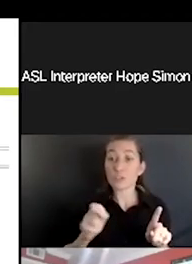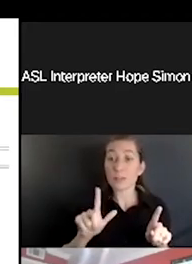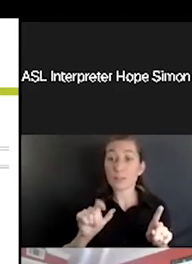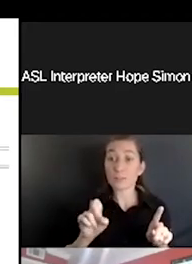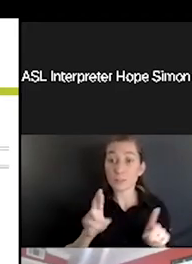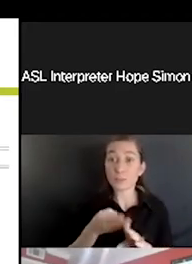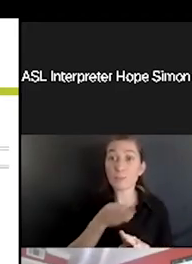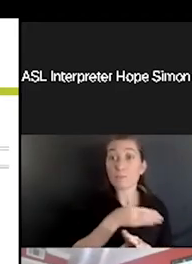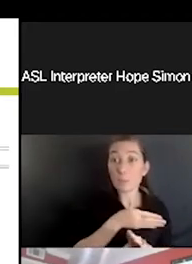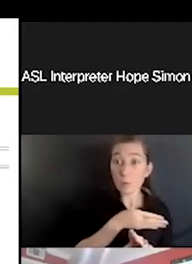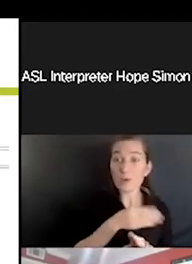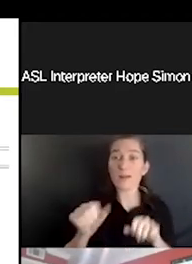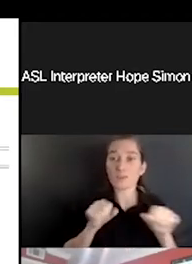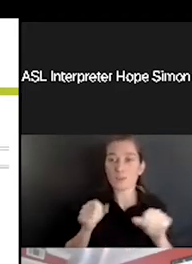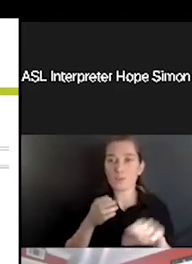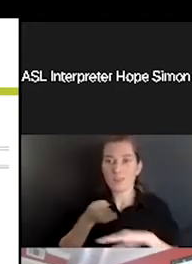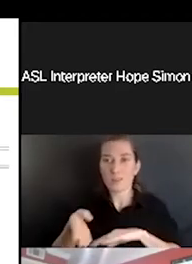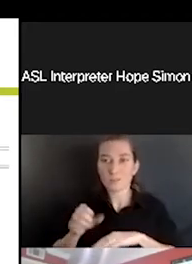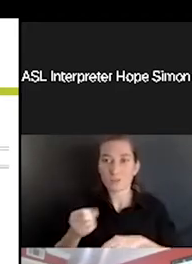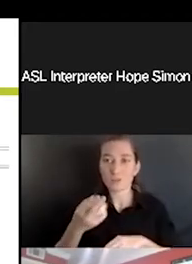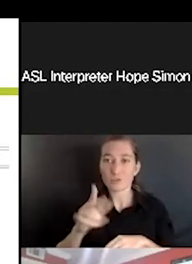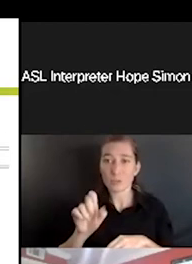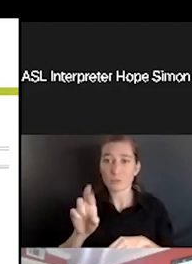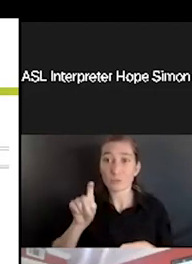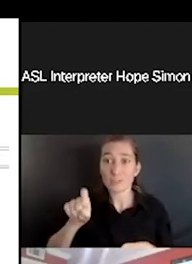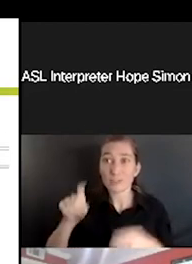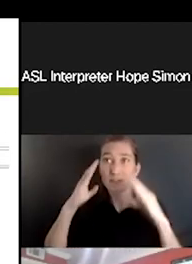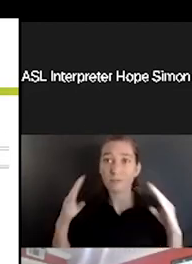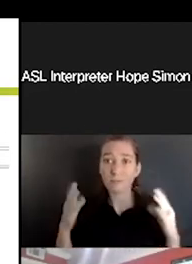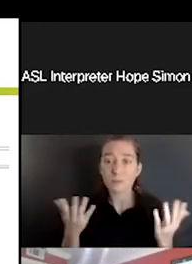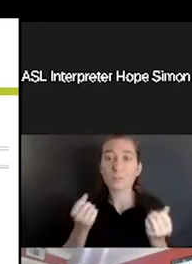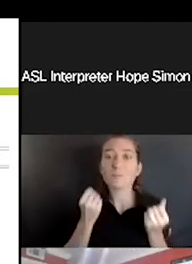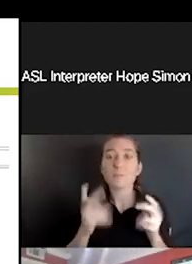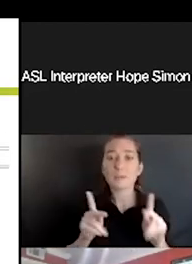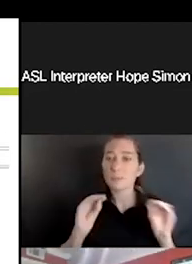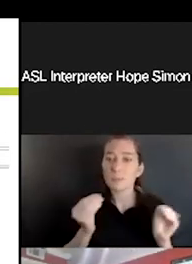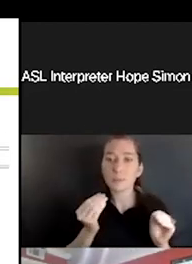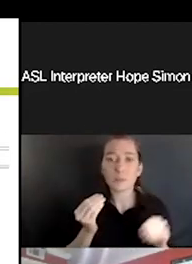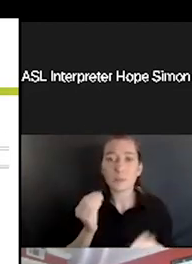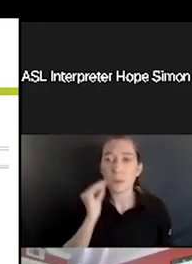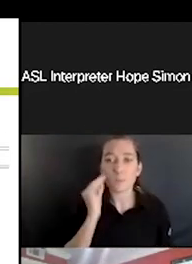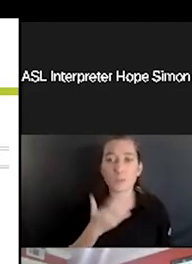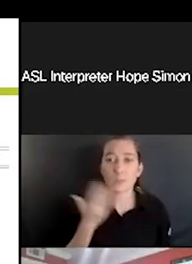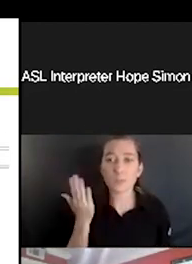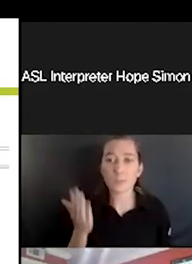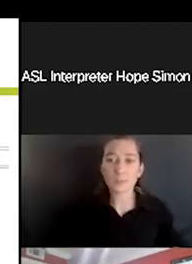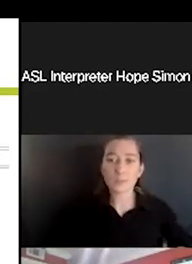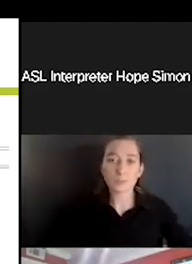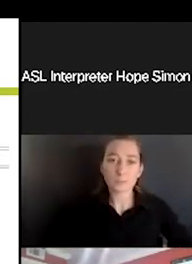after the earthquake, you see that we lost a lot, that a lot of people just were basically homeless. I mean, there's reports they used to walk through